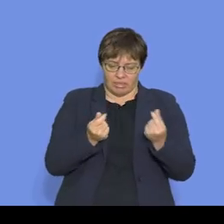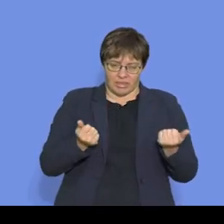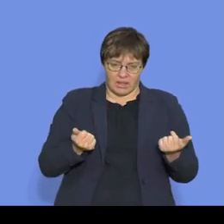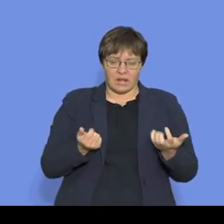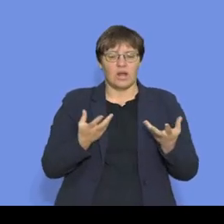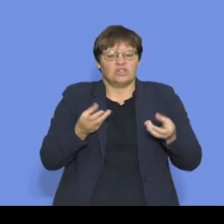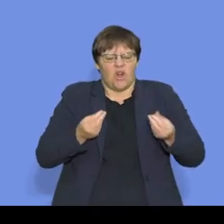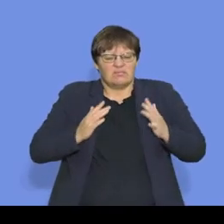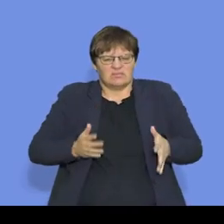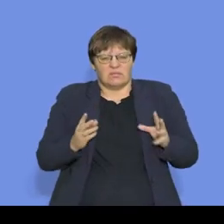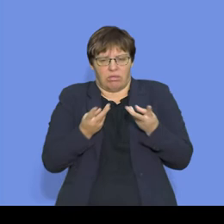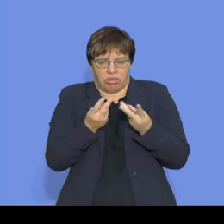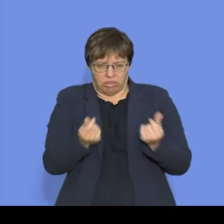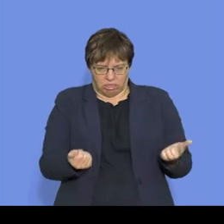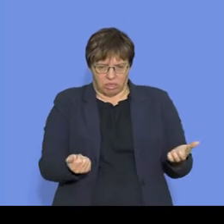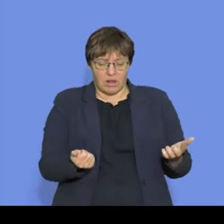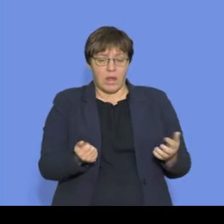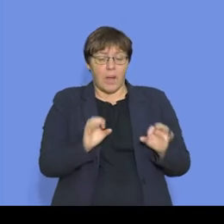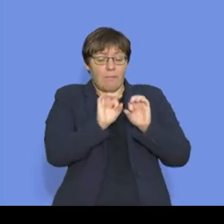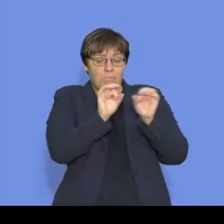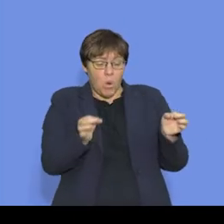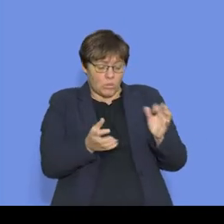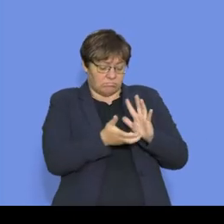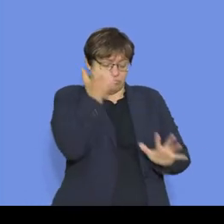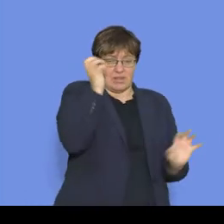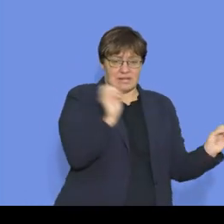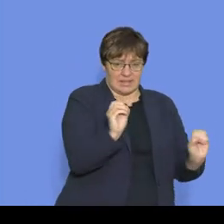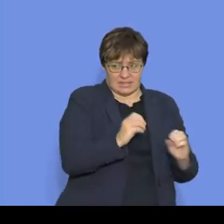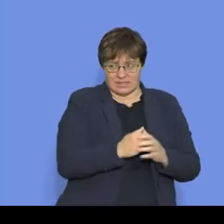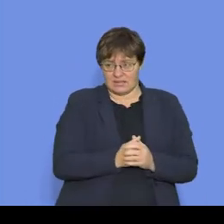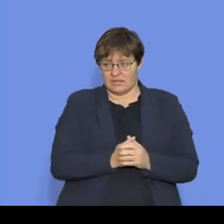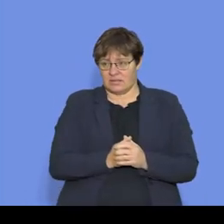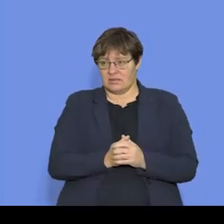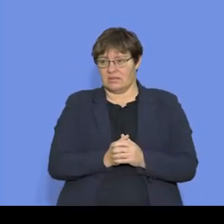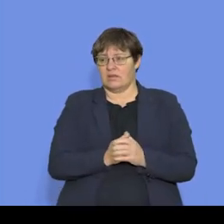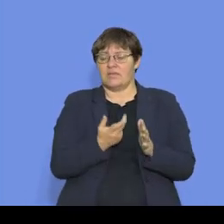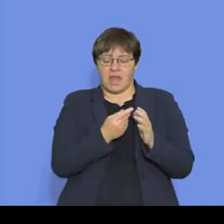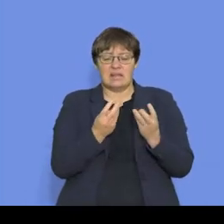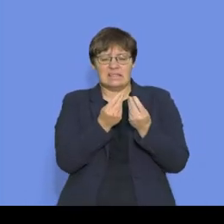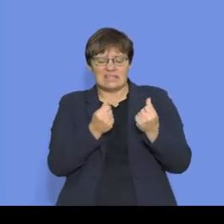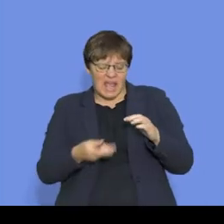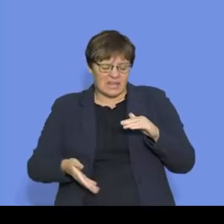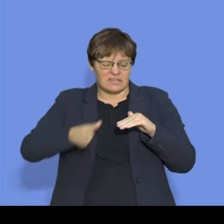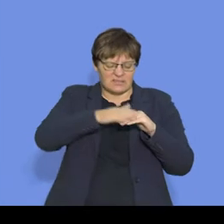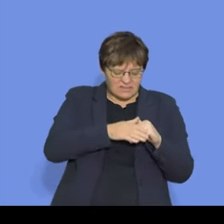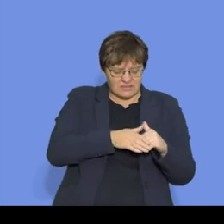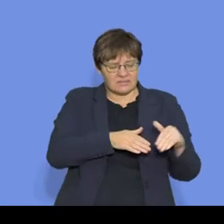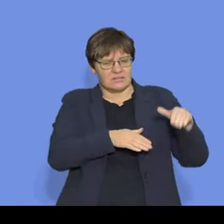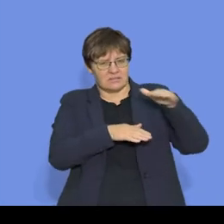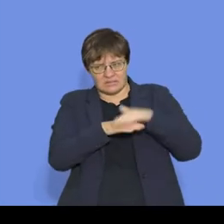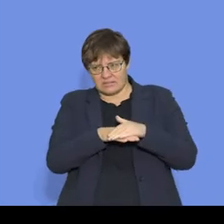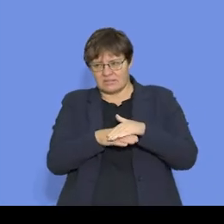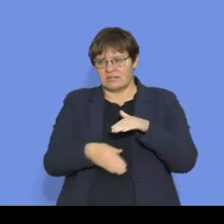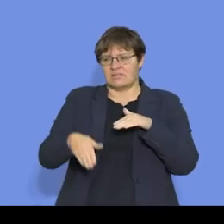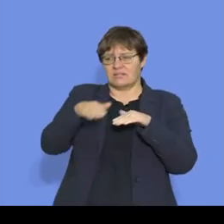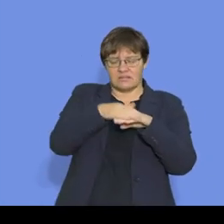the bones remain undisturbed as layer upon layer upon layer